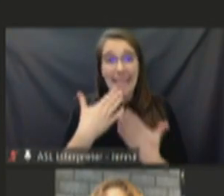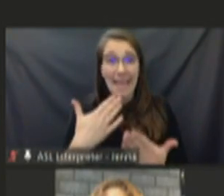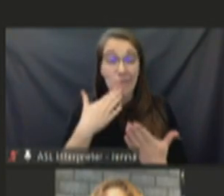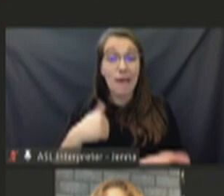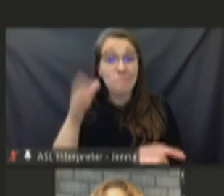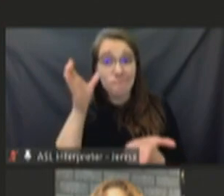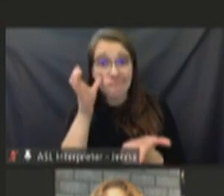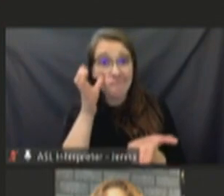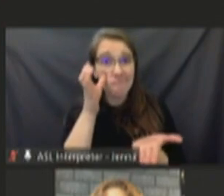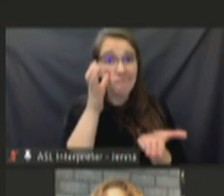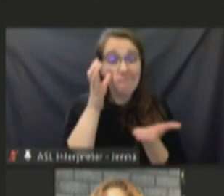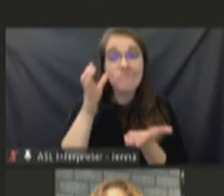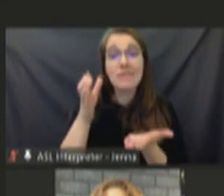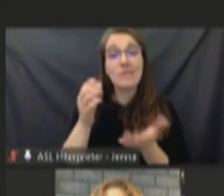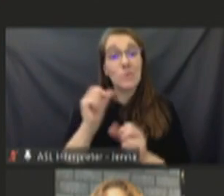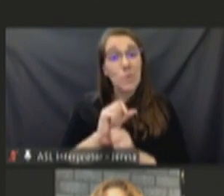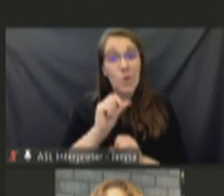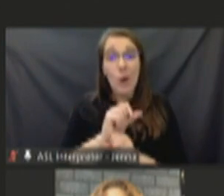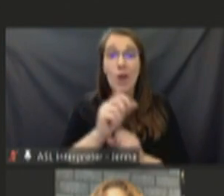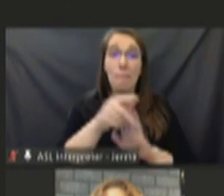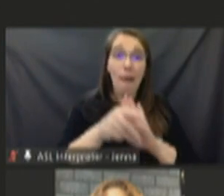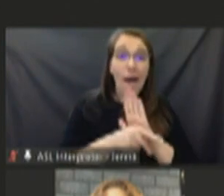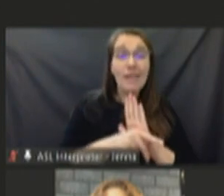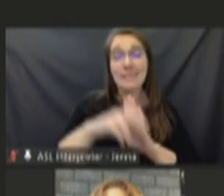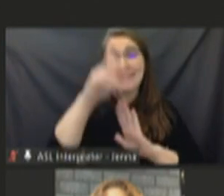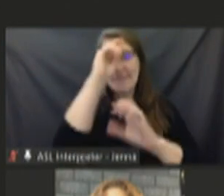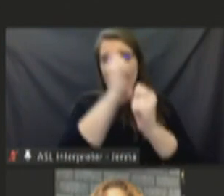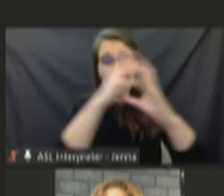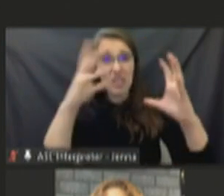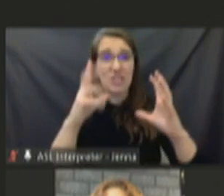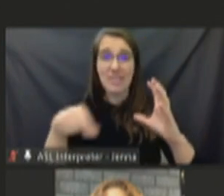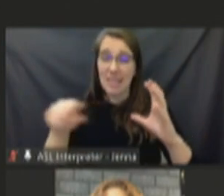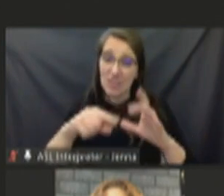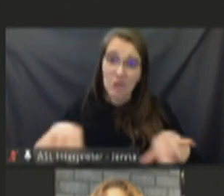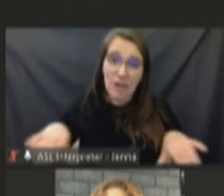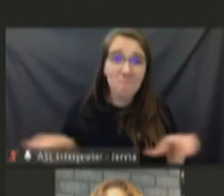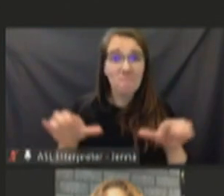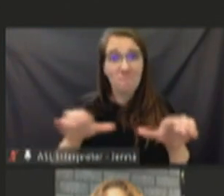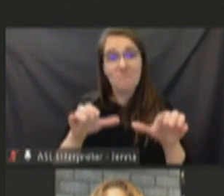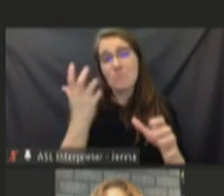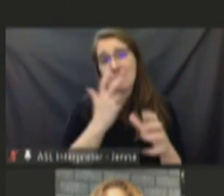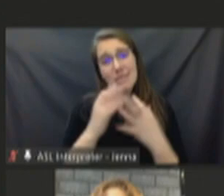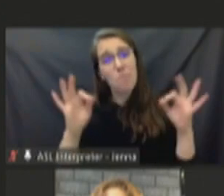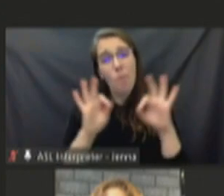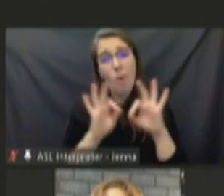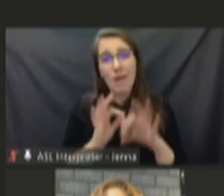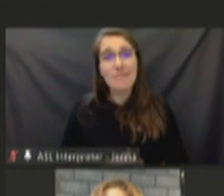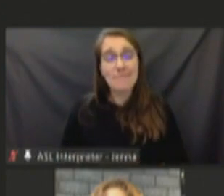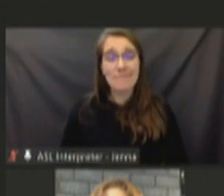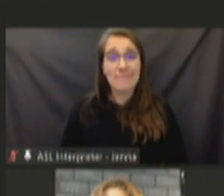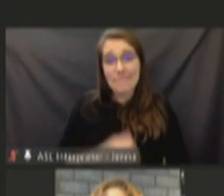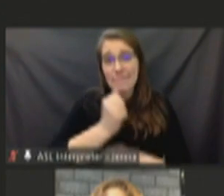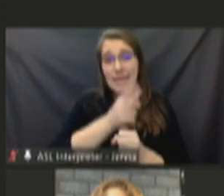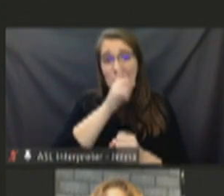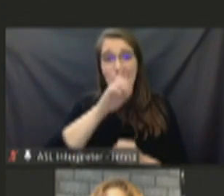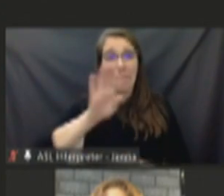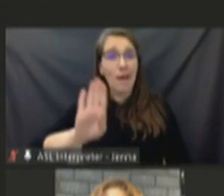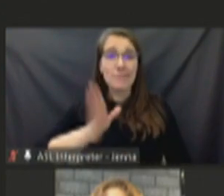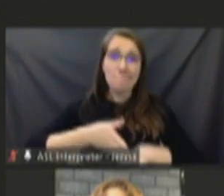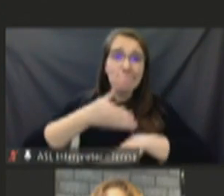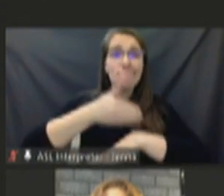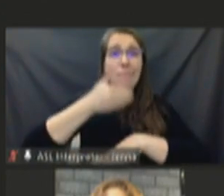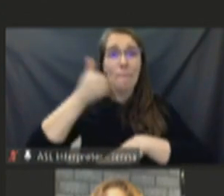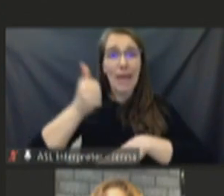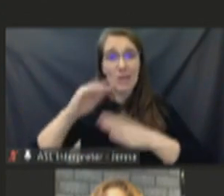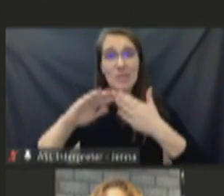in. The work and the policy visions that you're pushing through are incredibly important to making Boston a better city. And